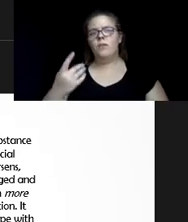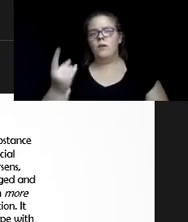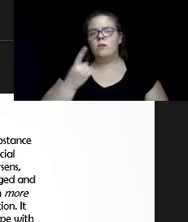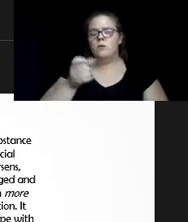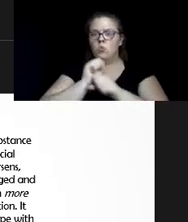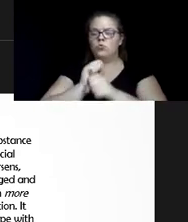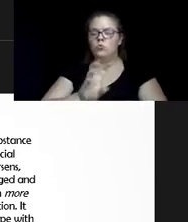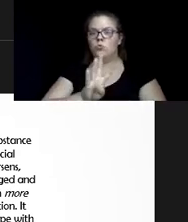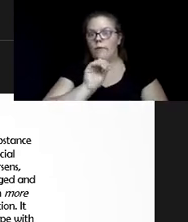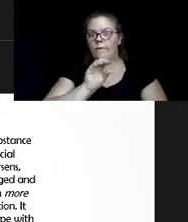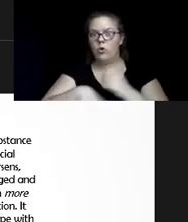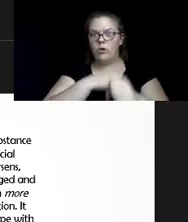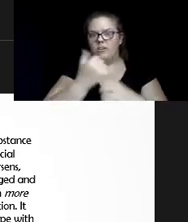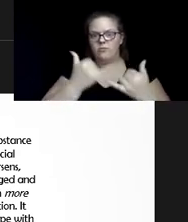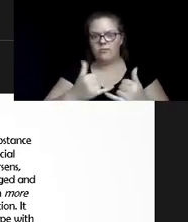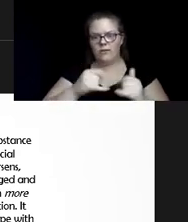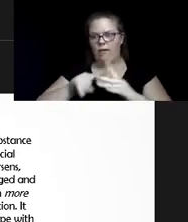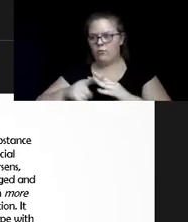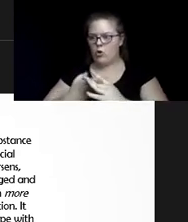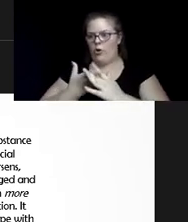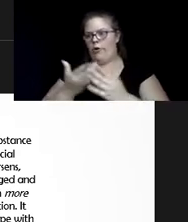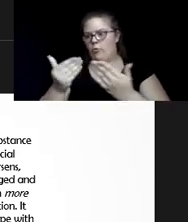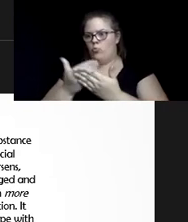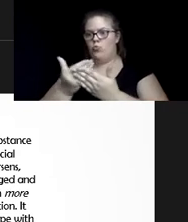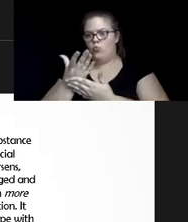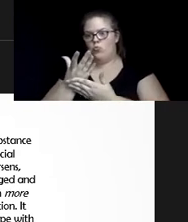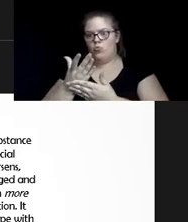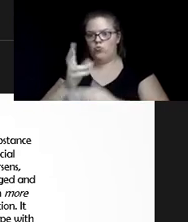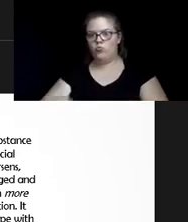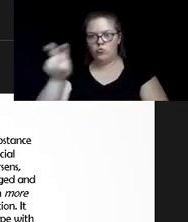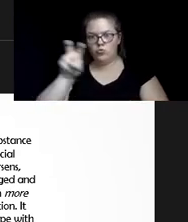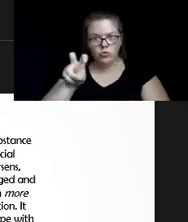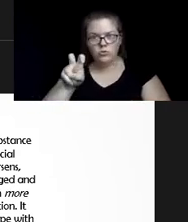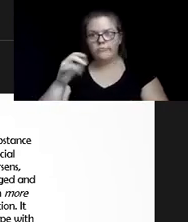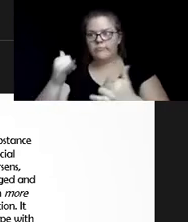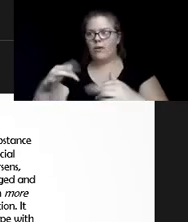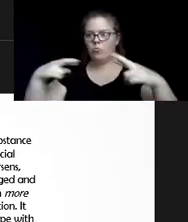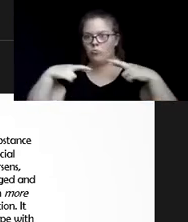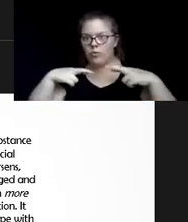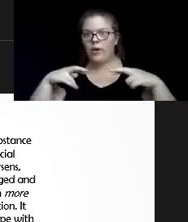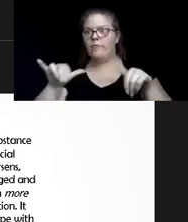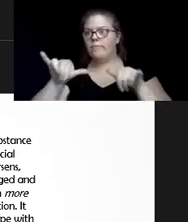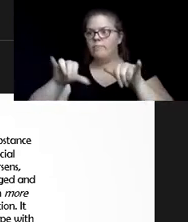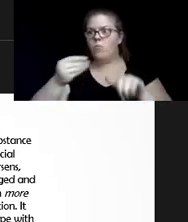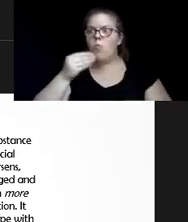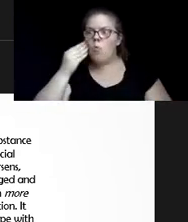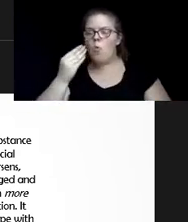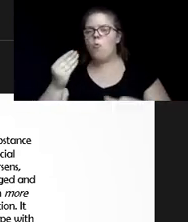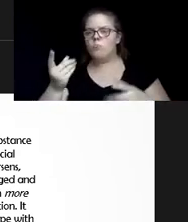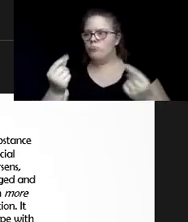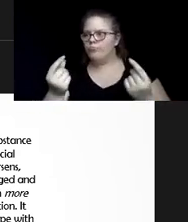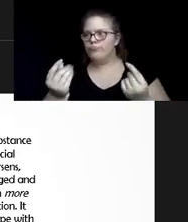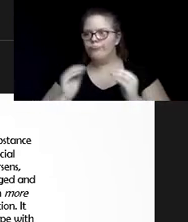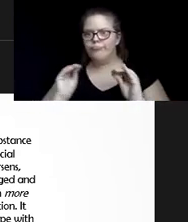years nonstop in their life. Now they suddenly find themselves in a situation where they retire and they're home and they have nothing to do. So boredom